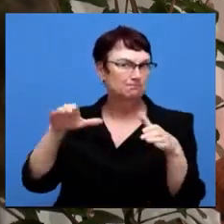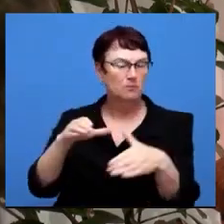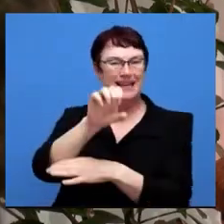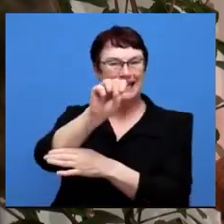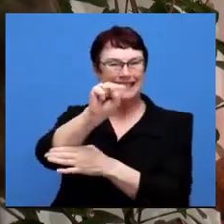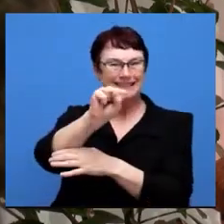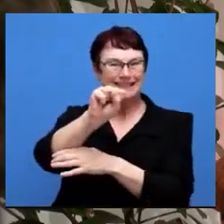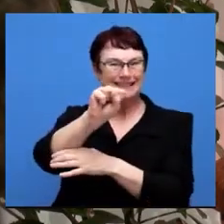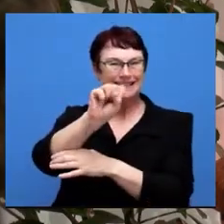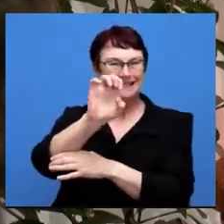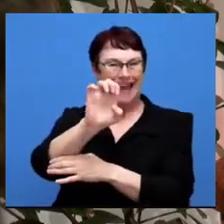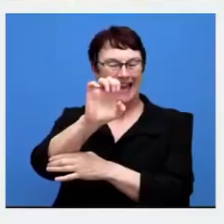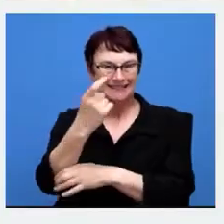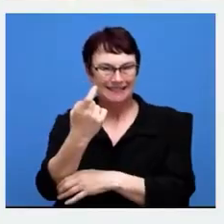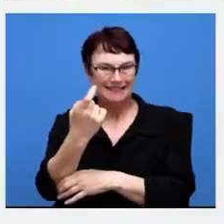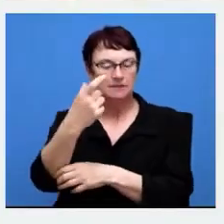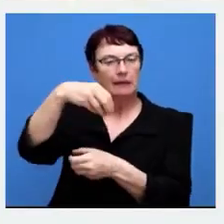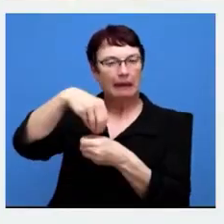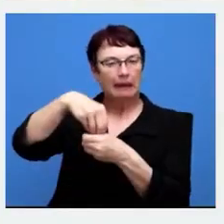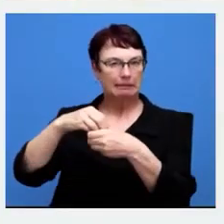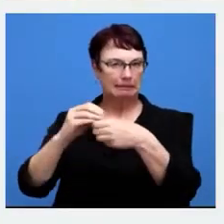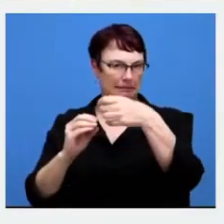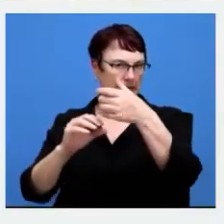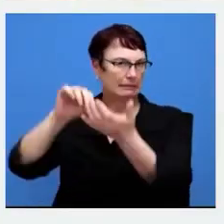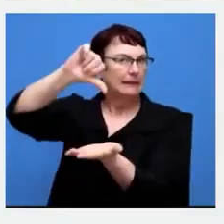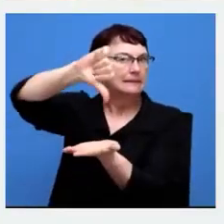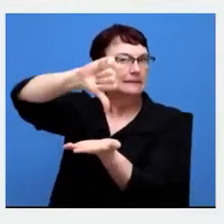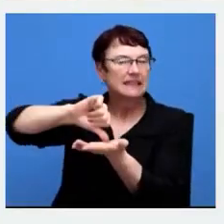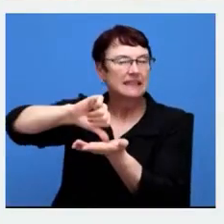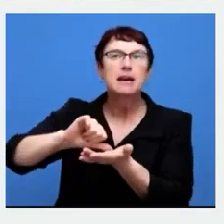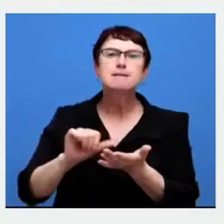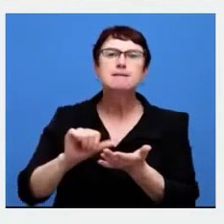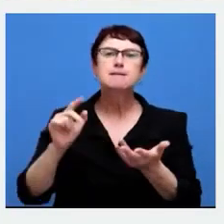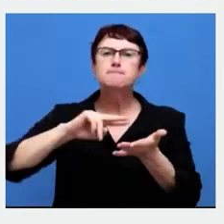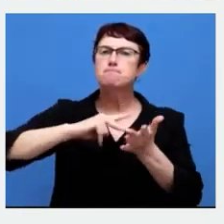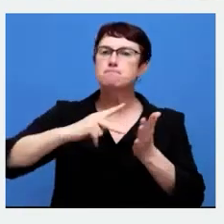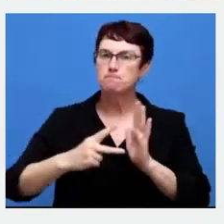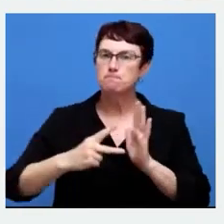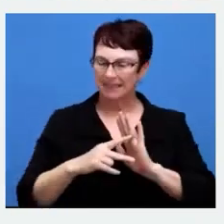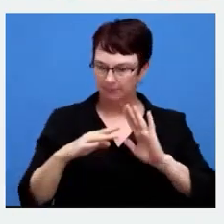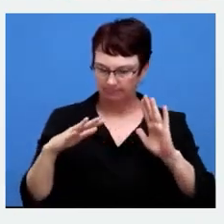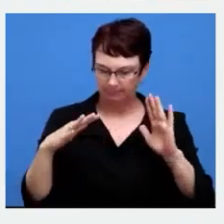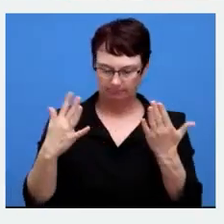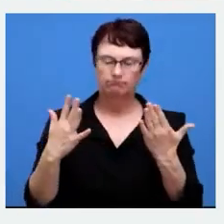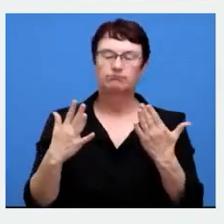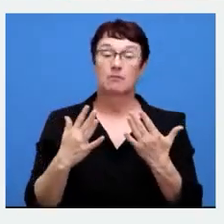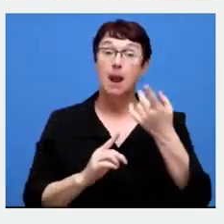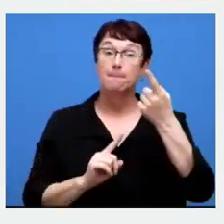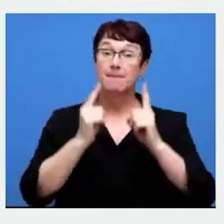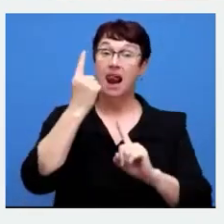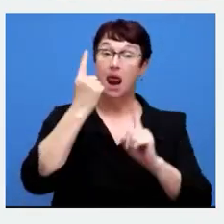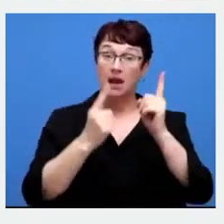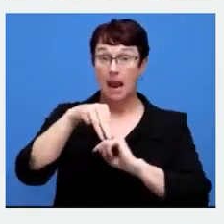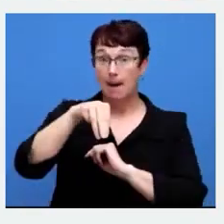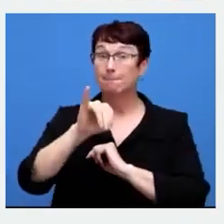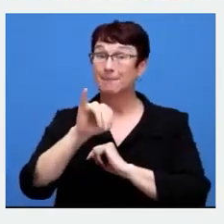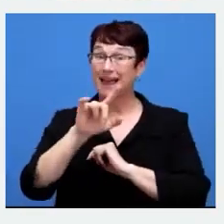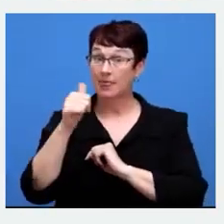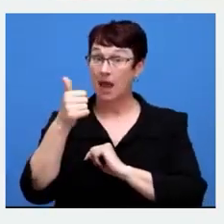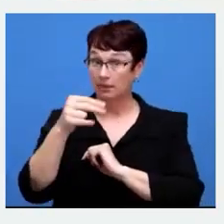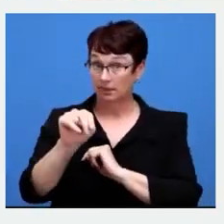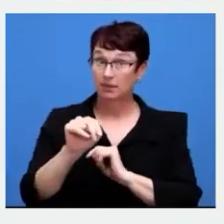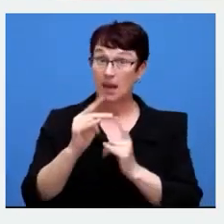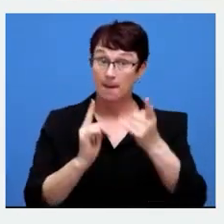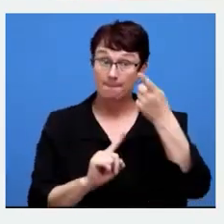city of Milan from a gender perspective. We started this, let's say, as a response to a call that was asking, by the municipality